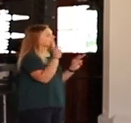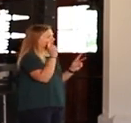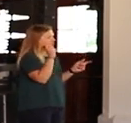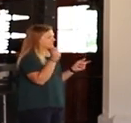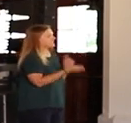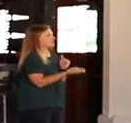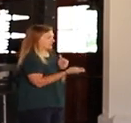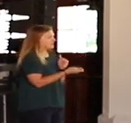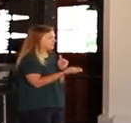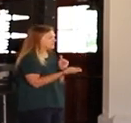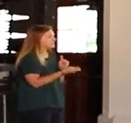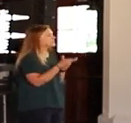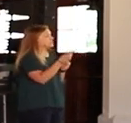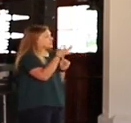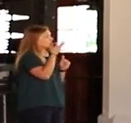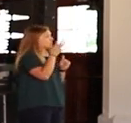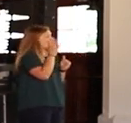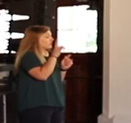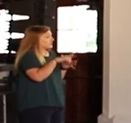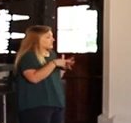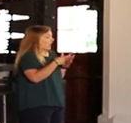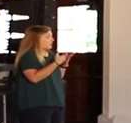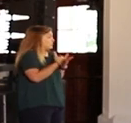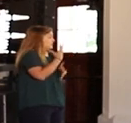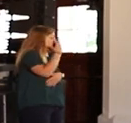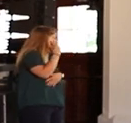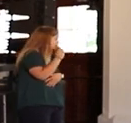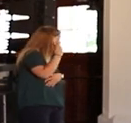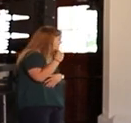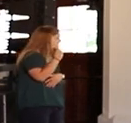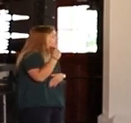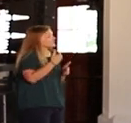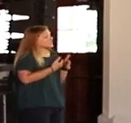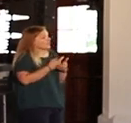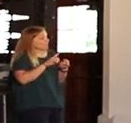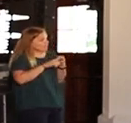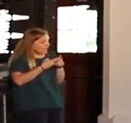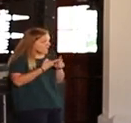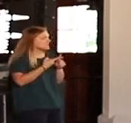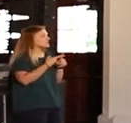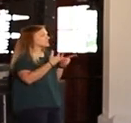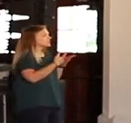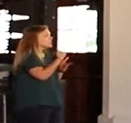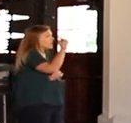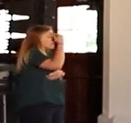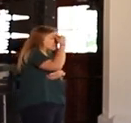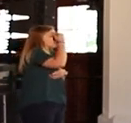transition in your lives. You're about to embark on new experiences, new friendships, new